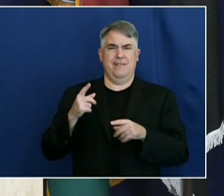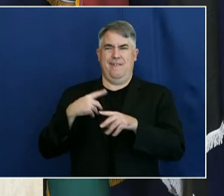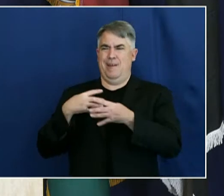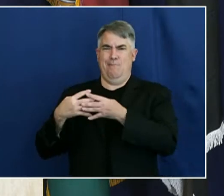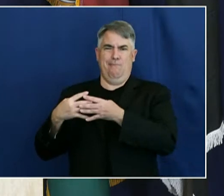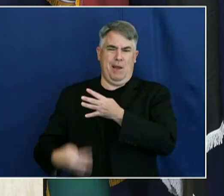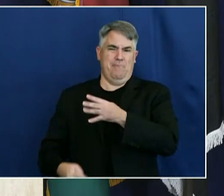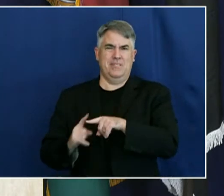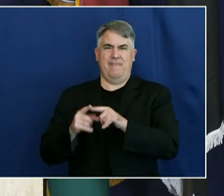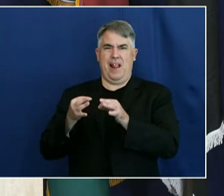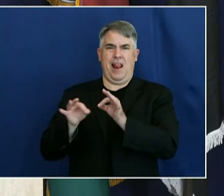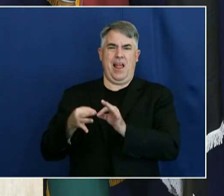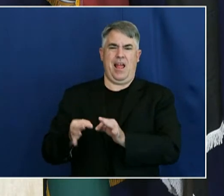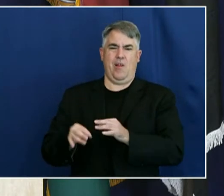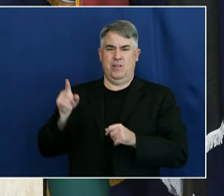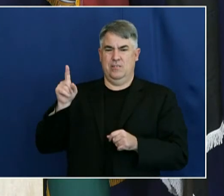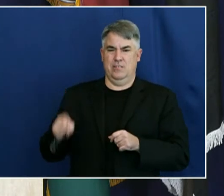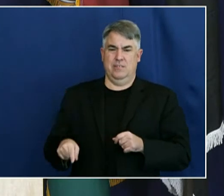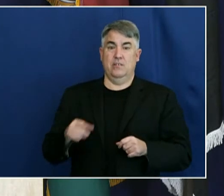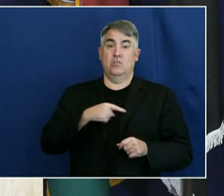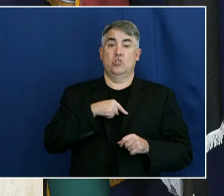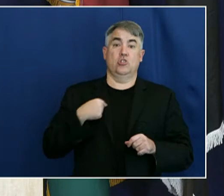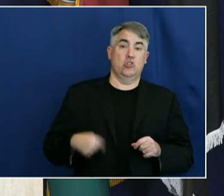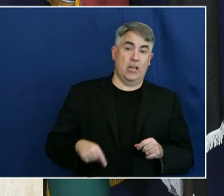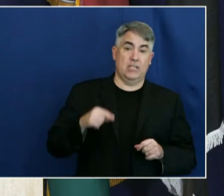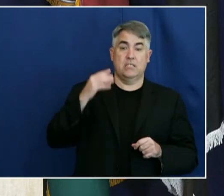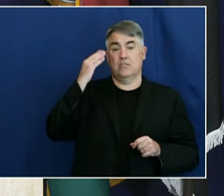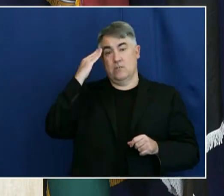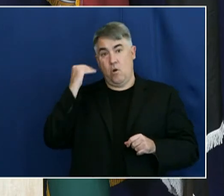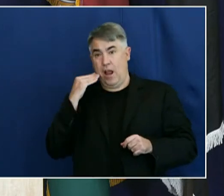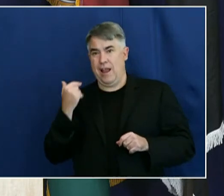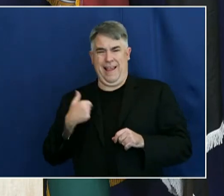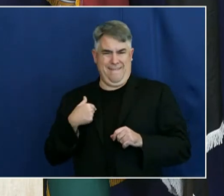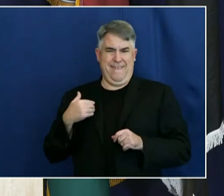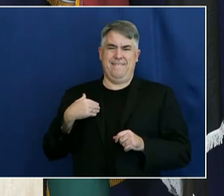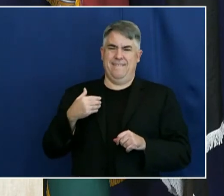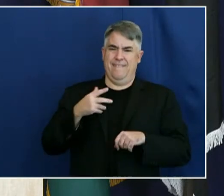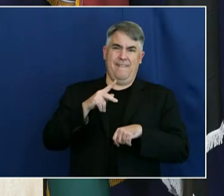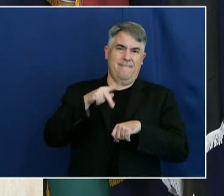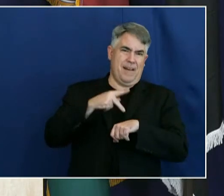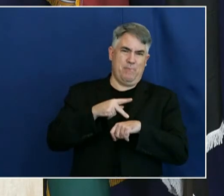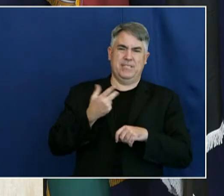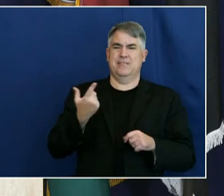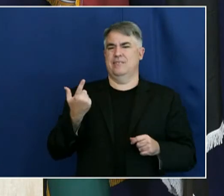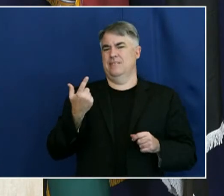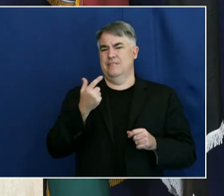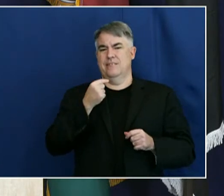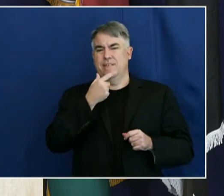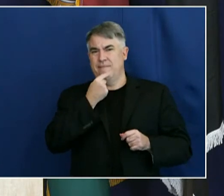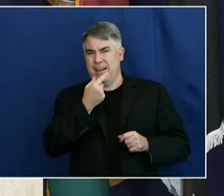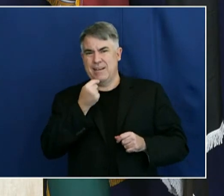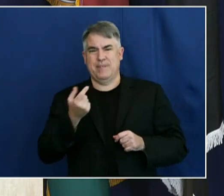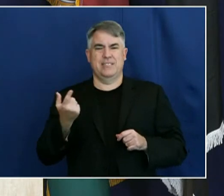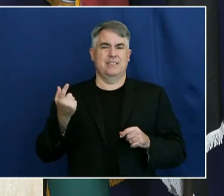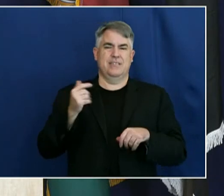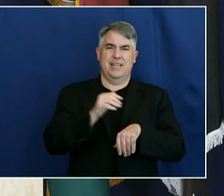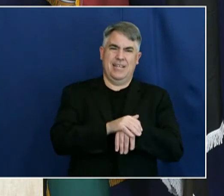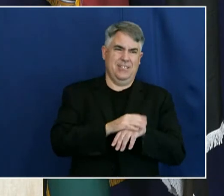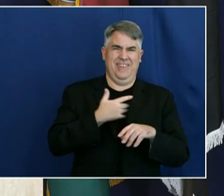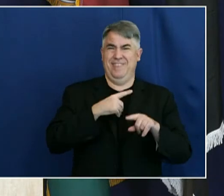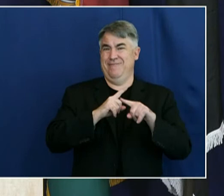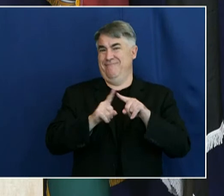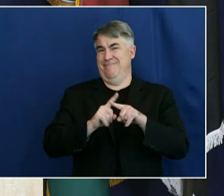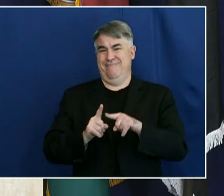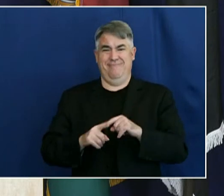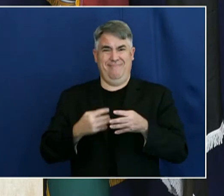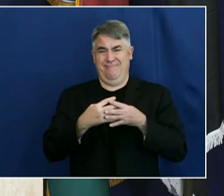traditional Chinese, Korean, Spanish, Tagalog, Vietnamese, and English. For individuals who are eligible for a vaccine but do not